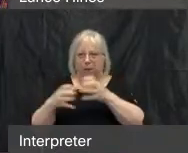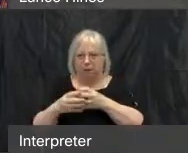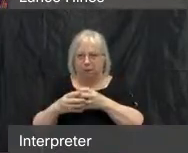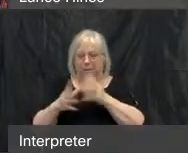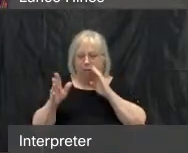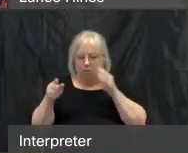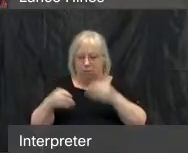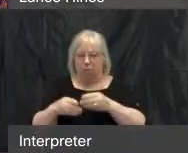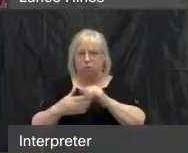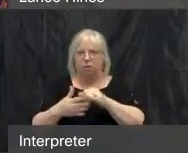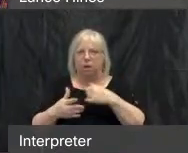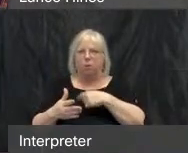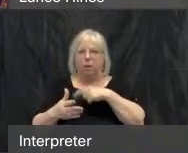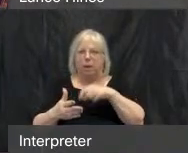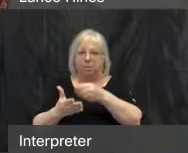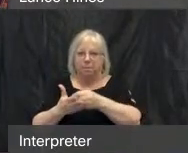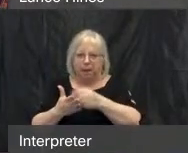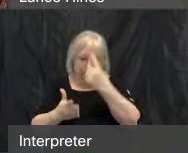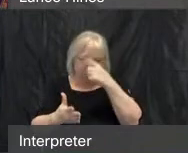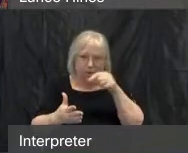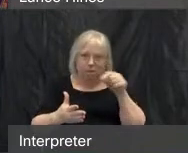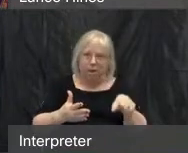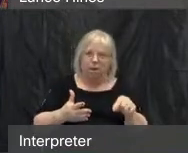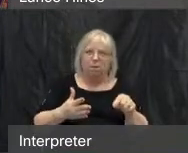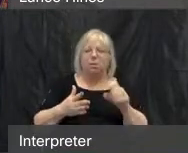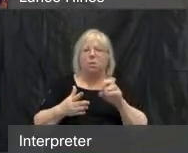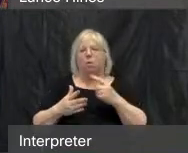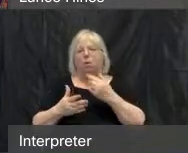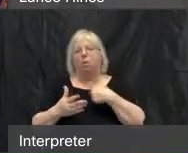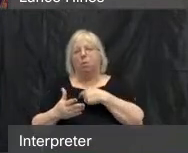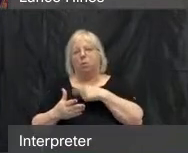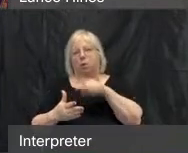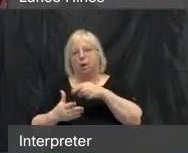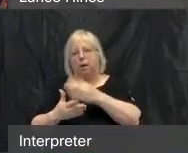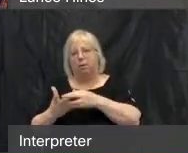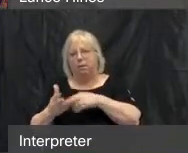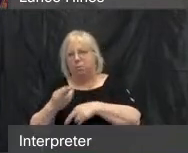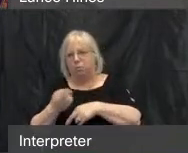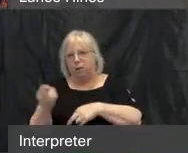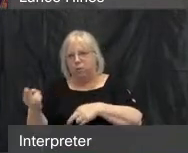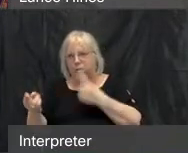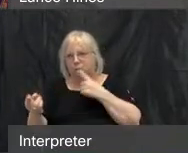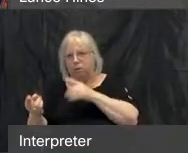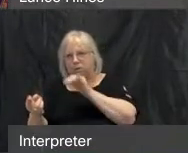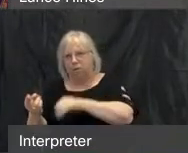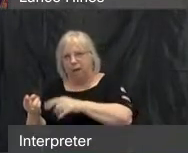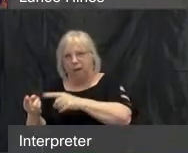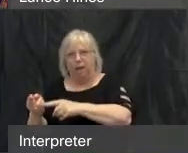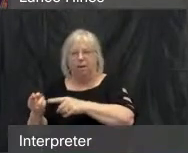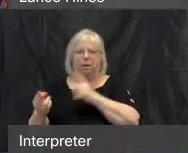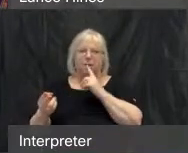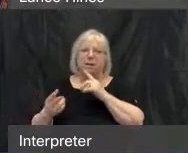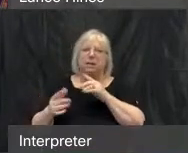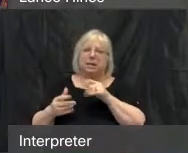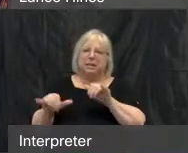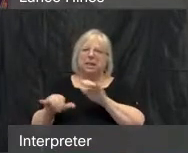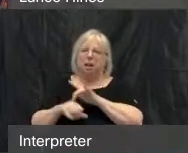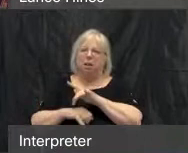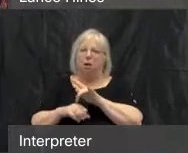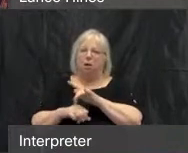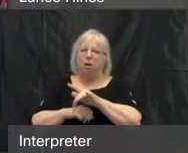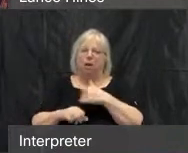on, we need money for this, or we need some kind of resources for this. It's still early. We've